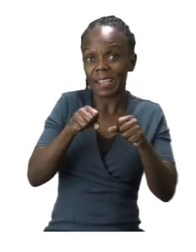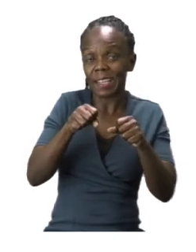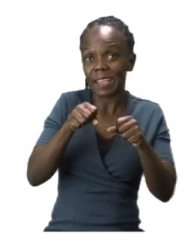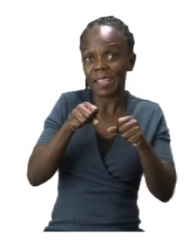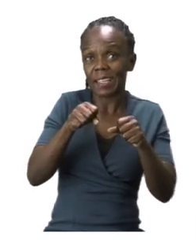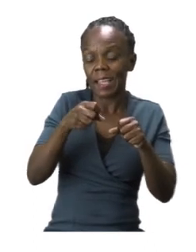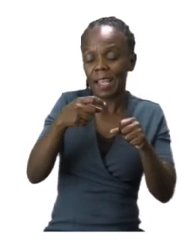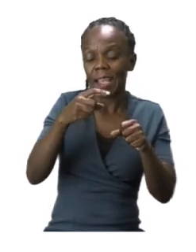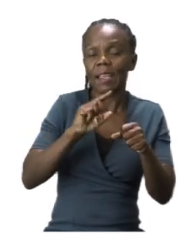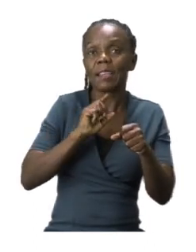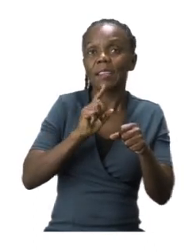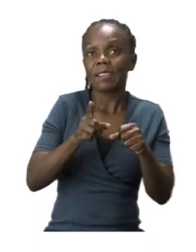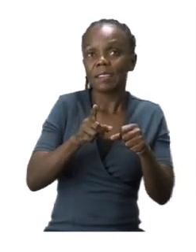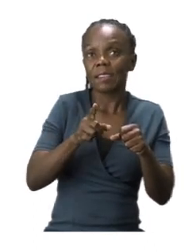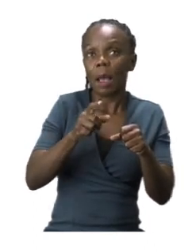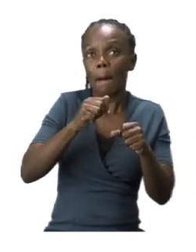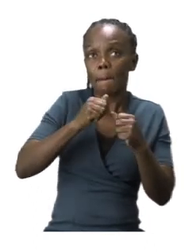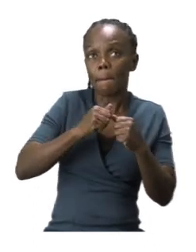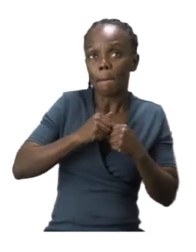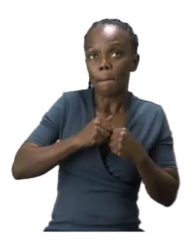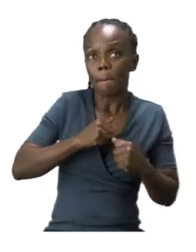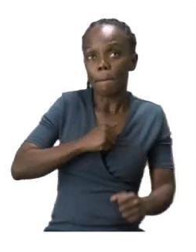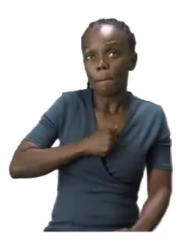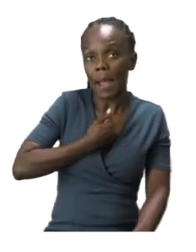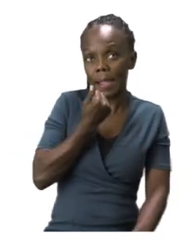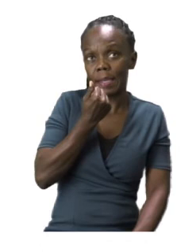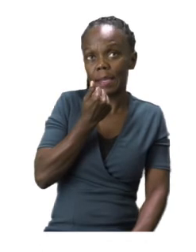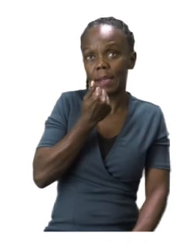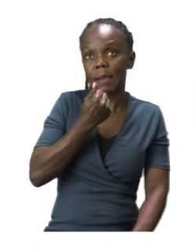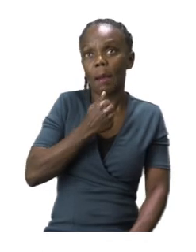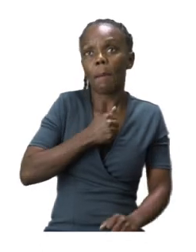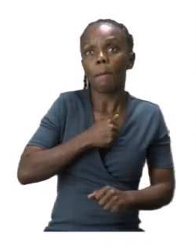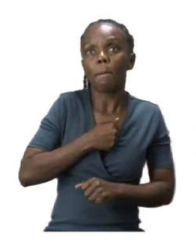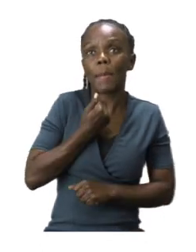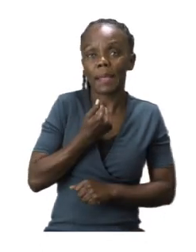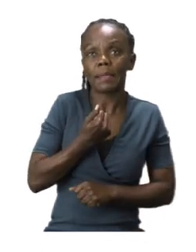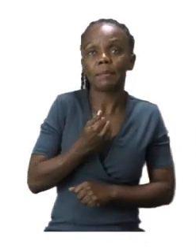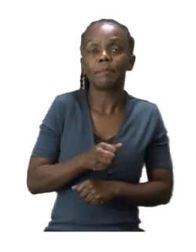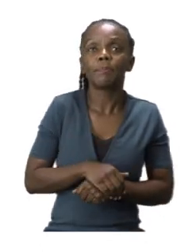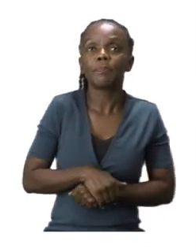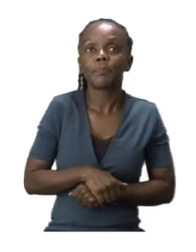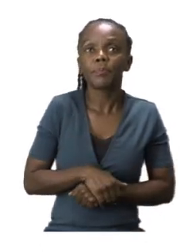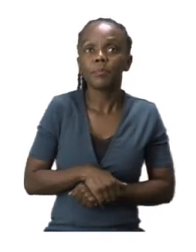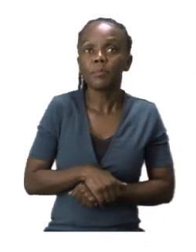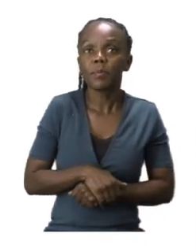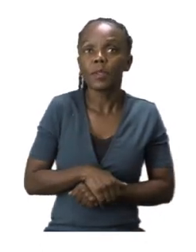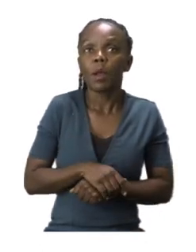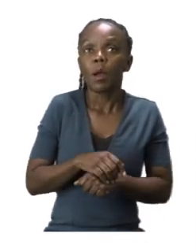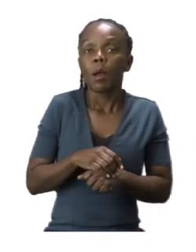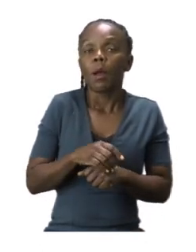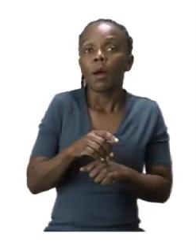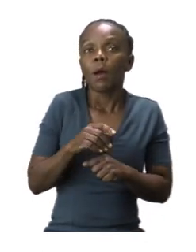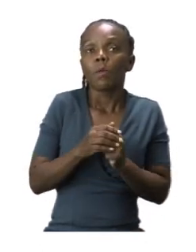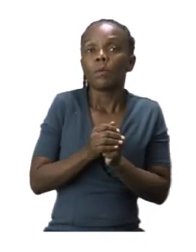have. Remember, the first word in the first sentence is going to give you a clue. Now, I want you to do